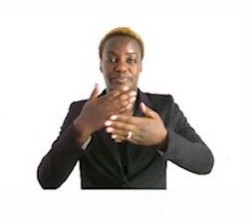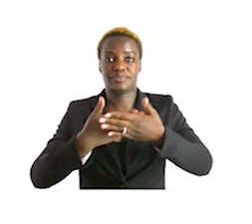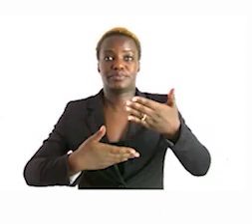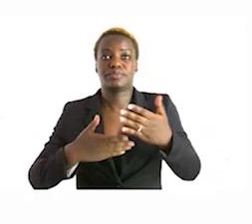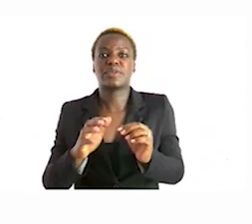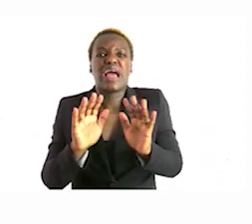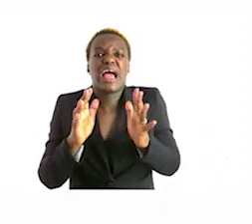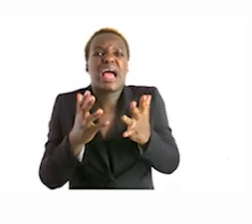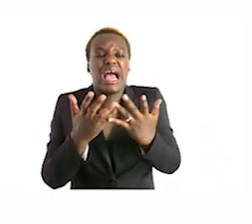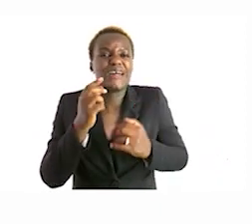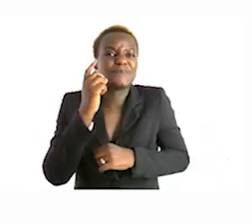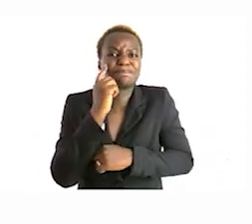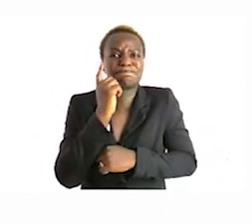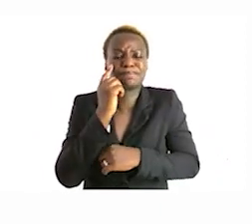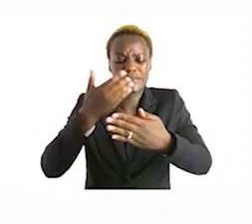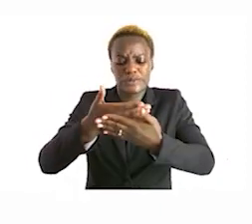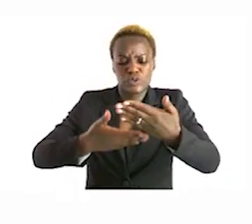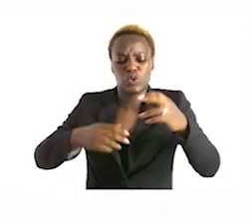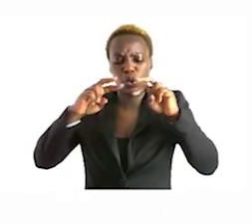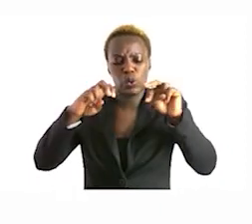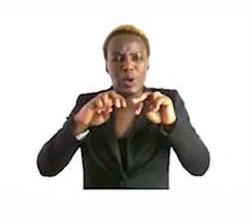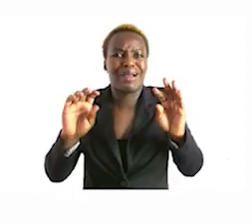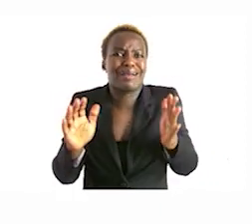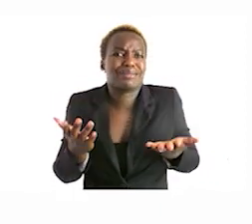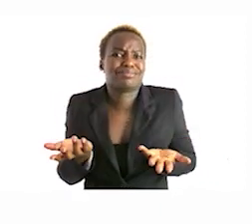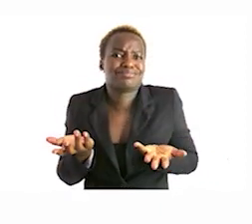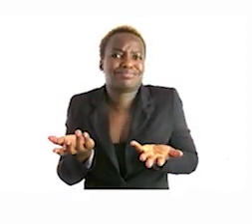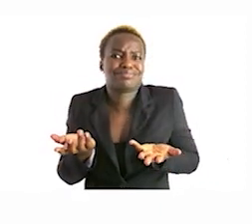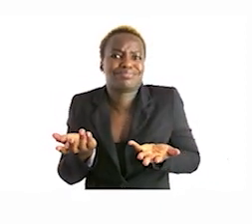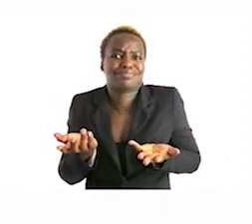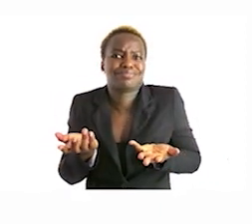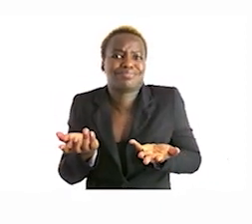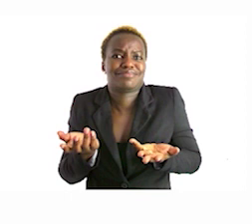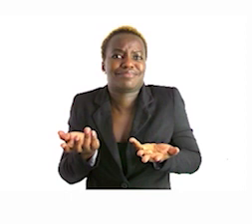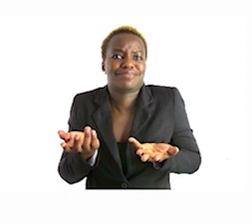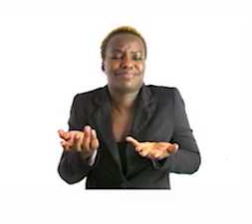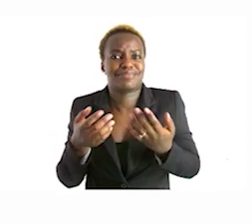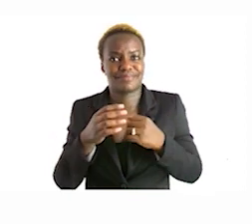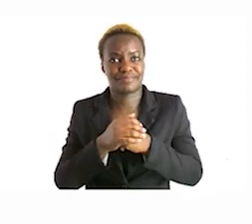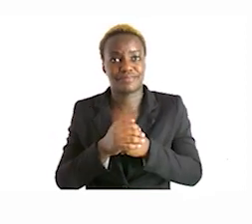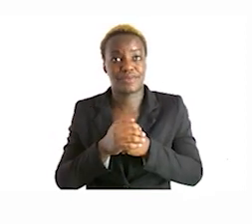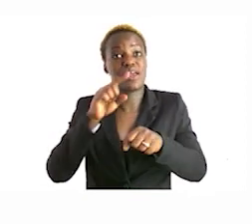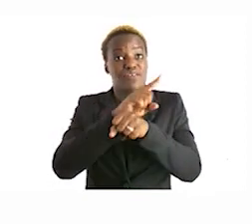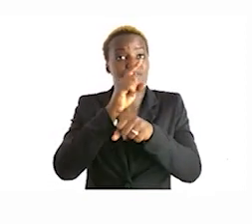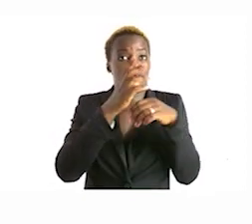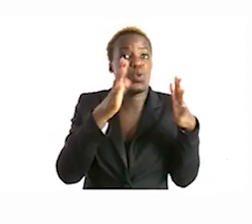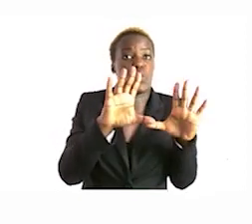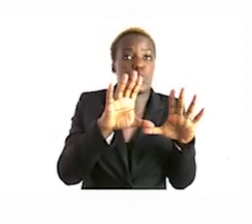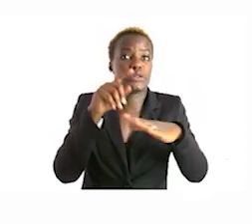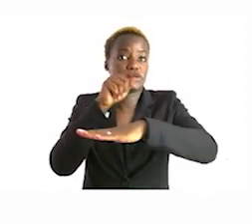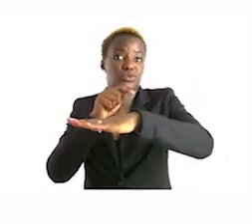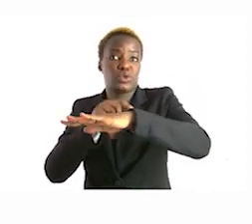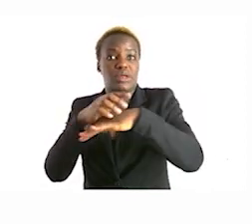do we search words in a word search? The first one has already been done for you. So let's